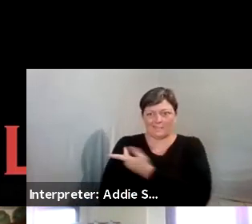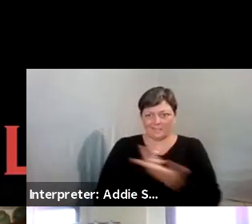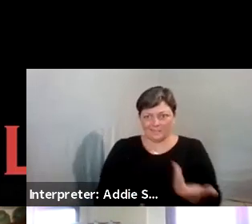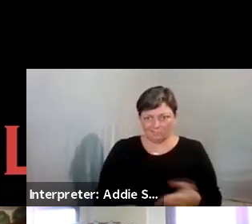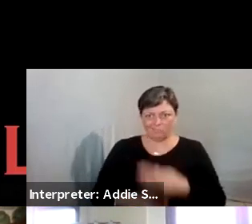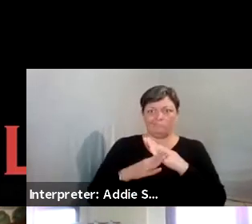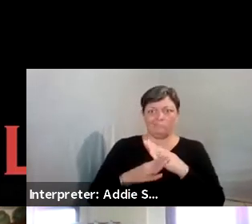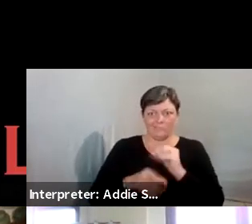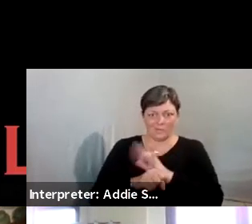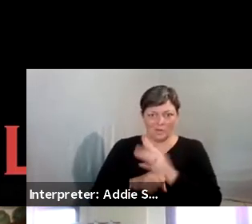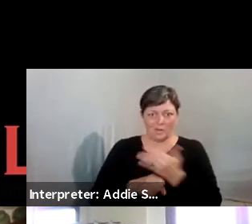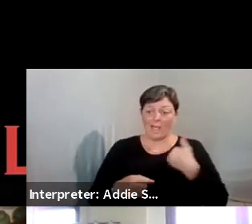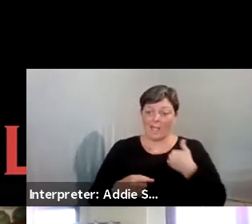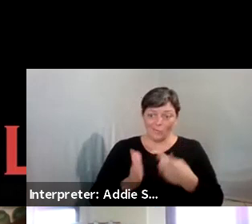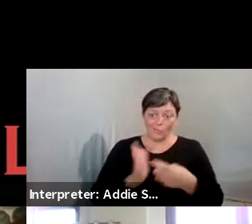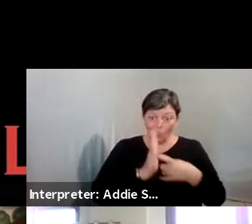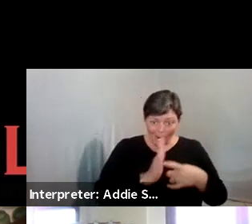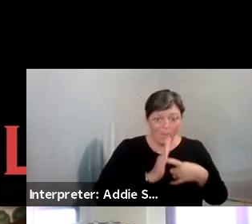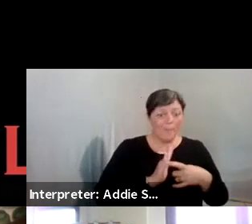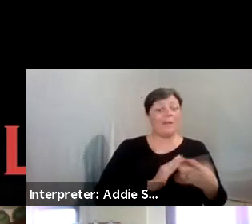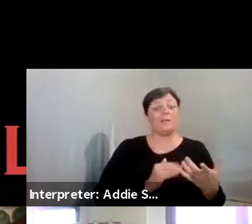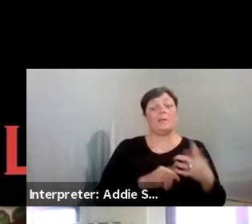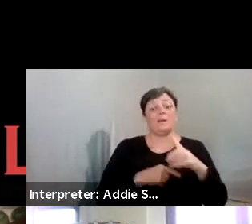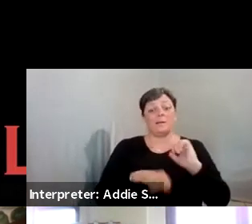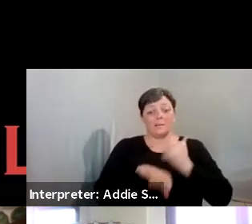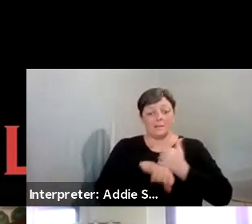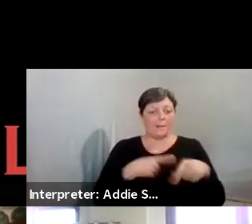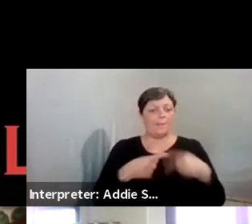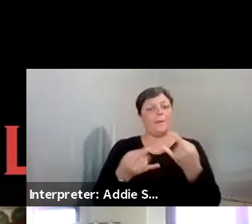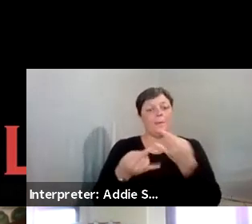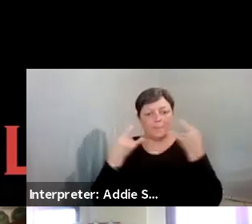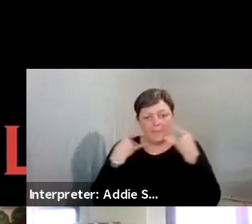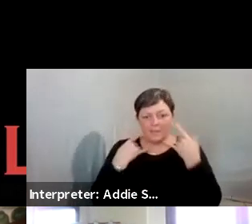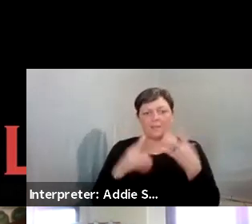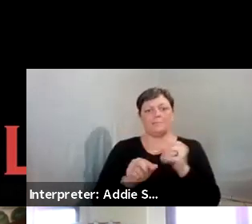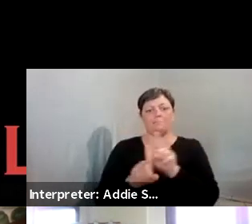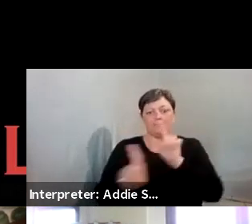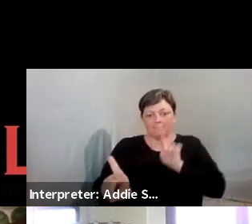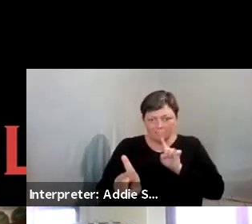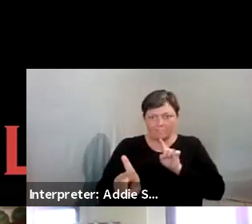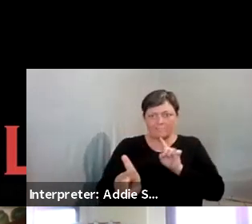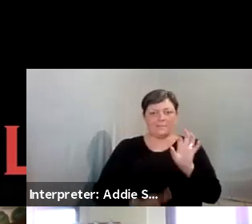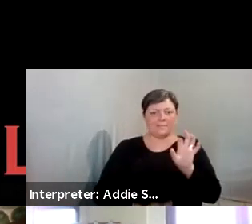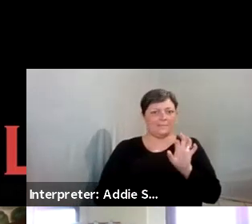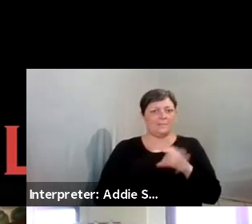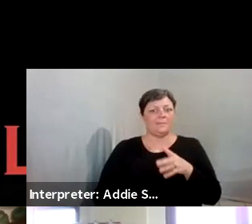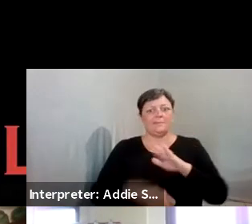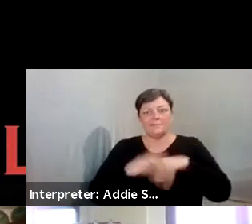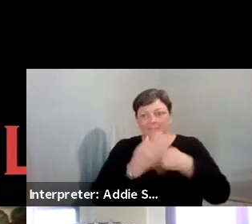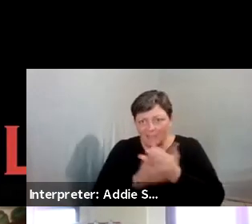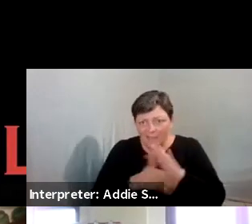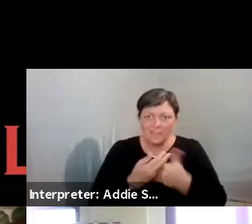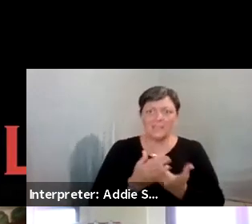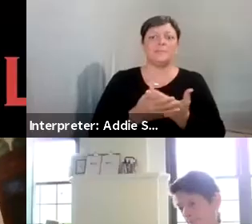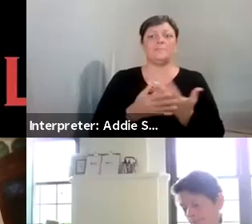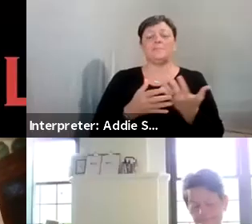I mean, we have the protocols in place about the masks, social distancing, sanitizing,